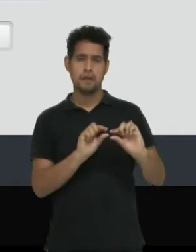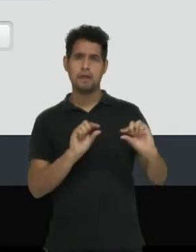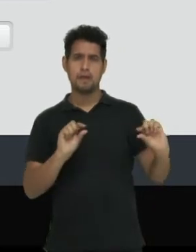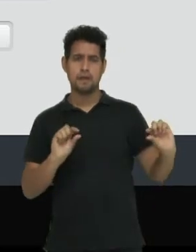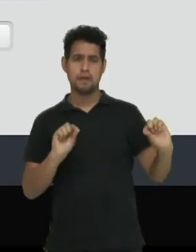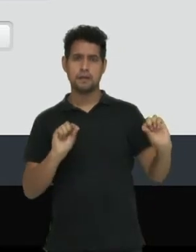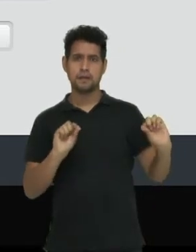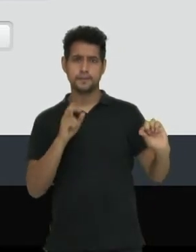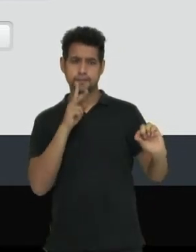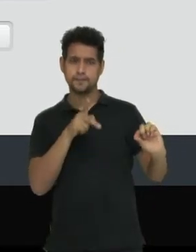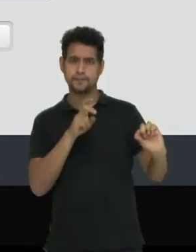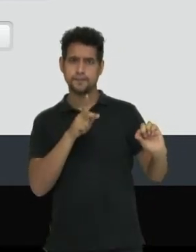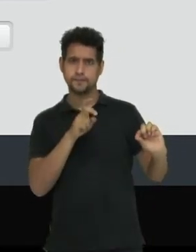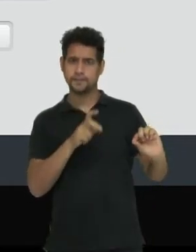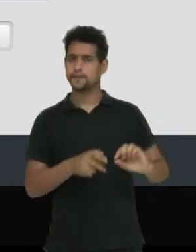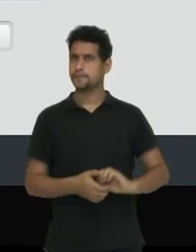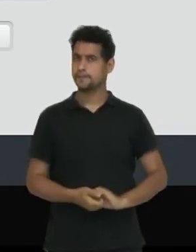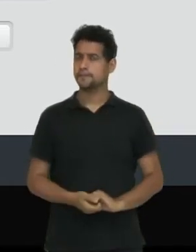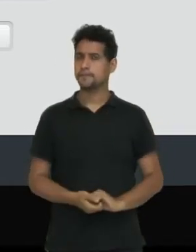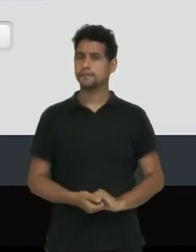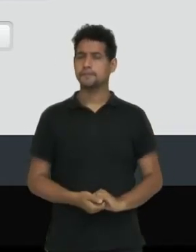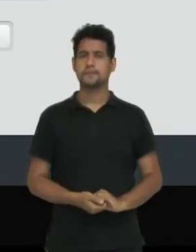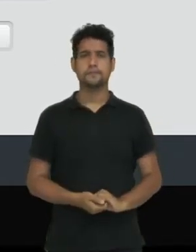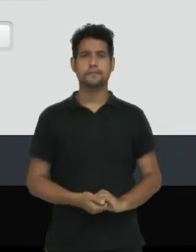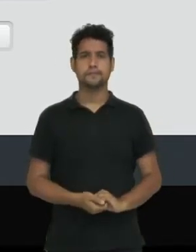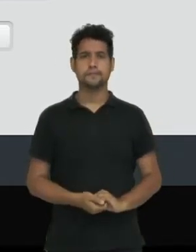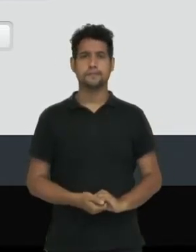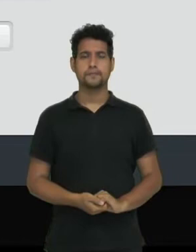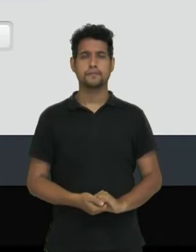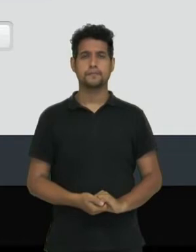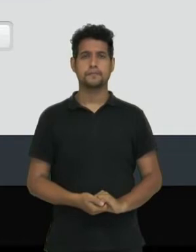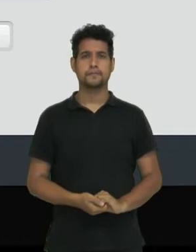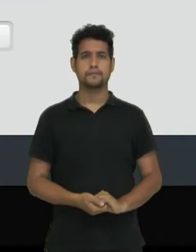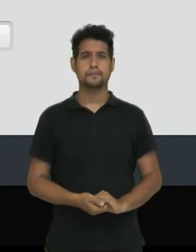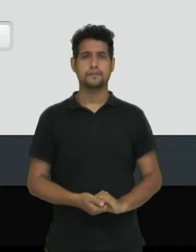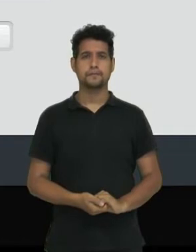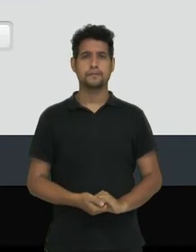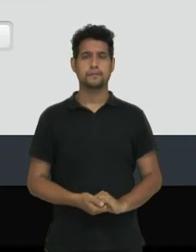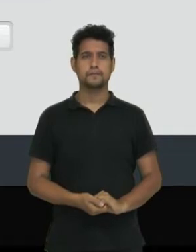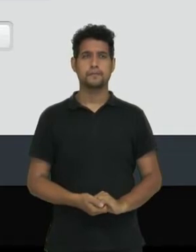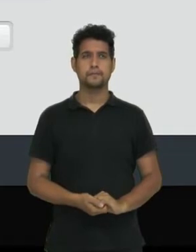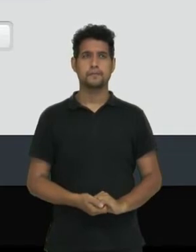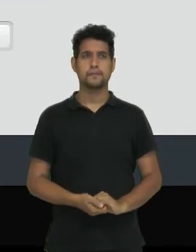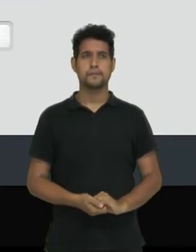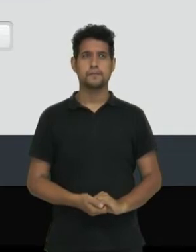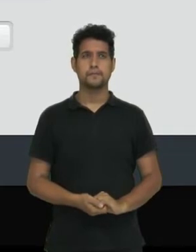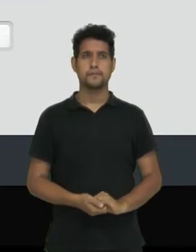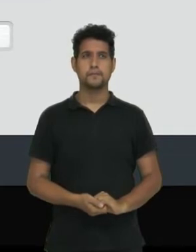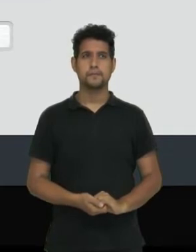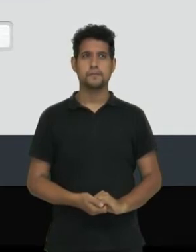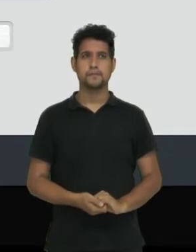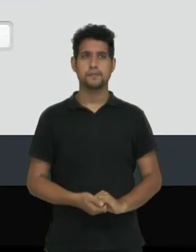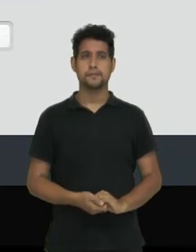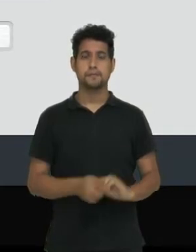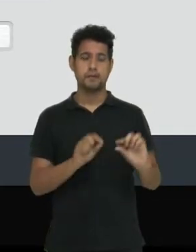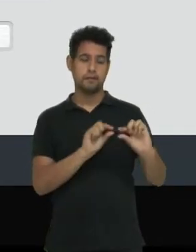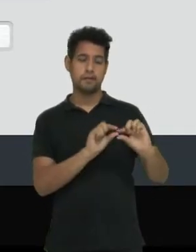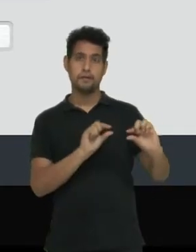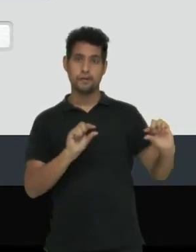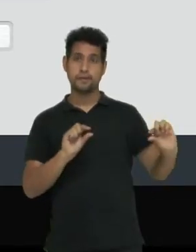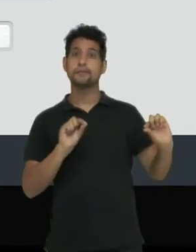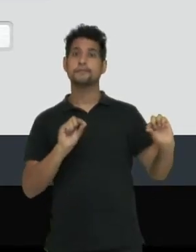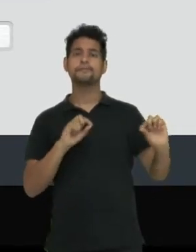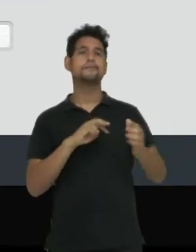Collecting comic books. Collecting comic books. Colecionar quadrinhos. Bird watching.